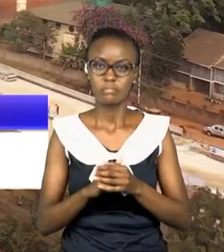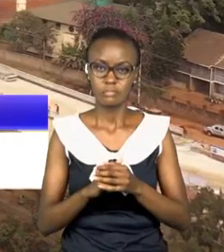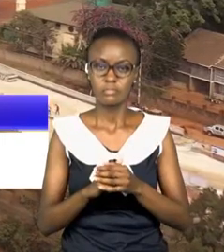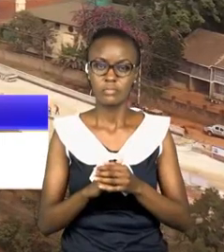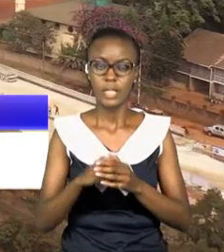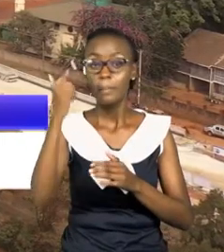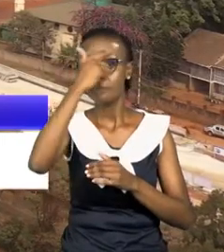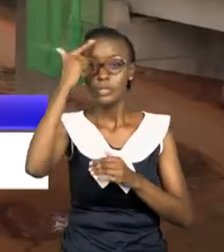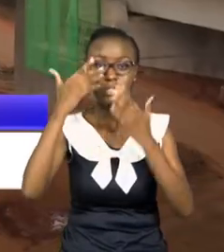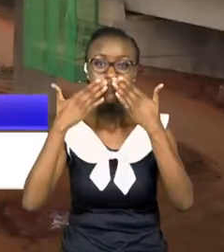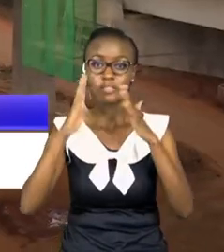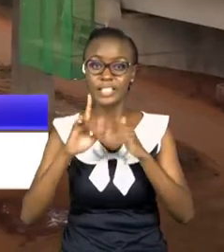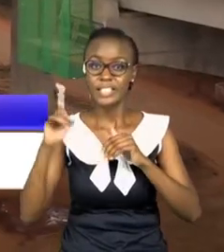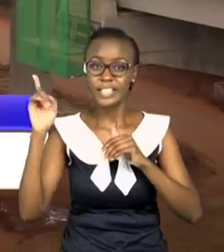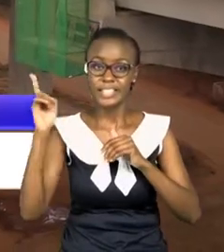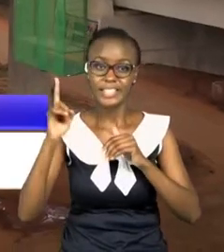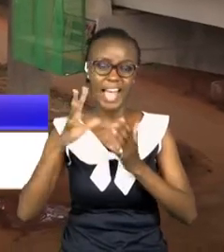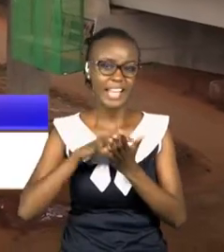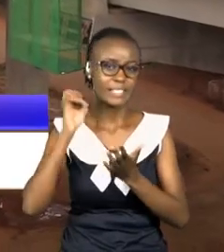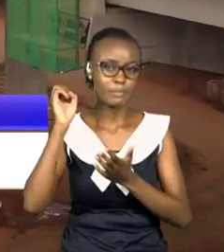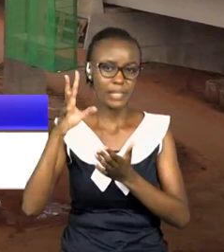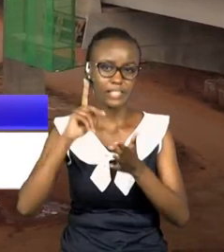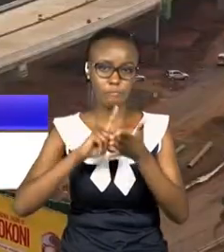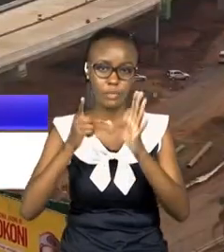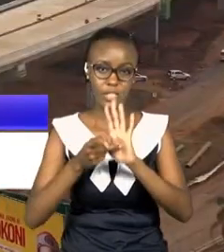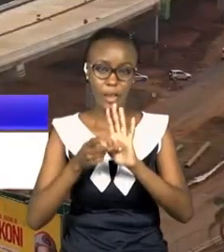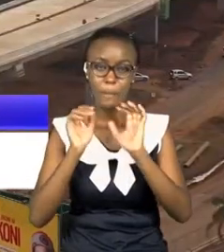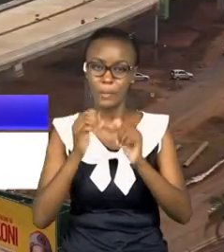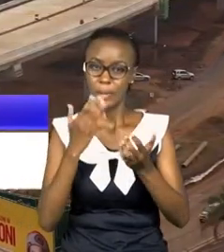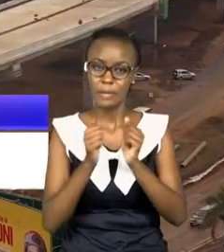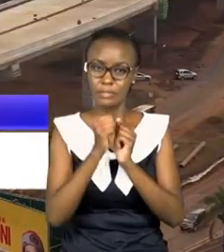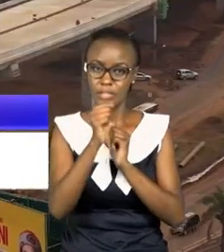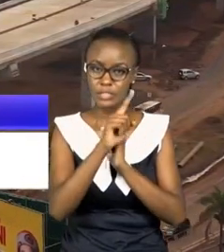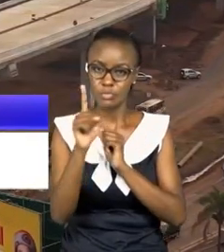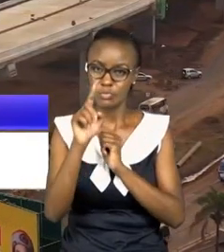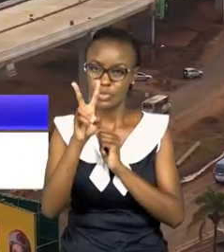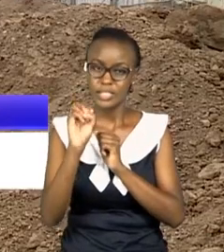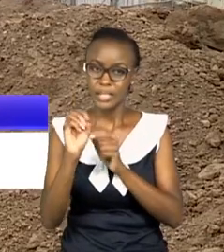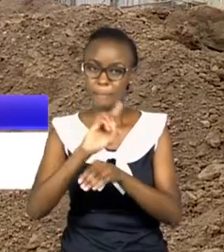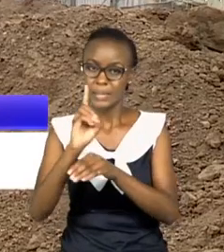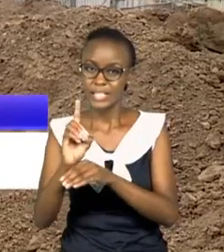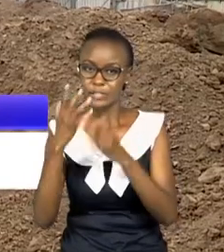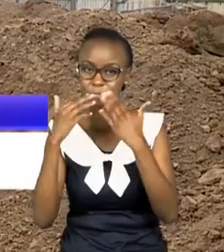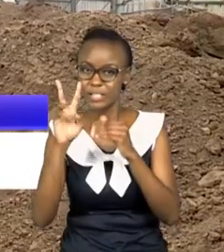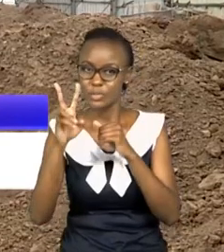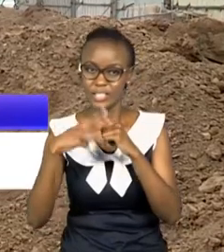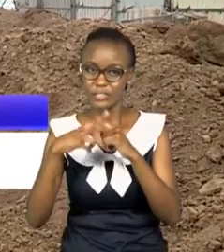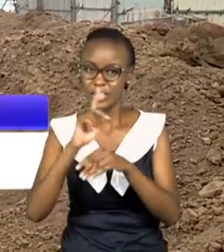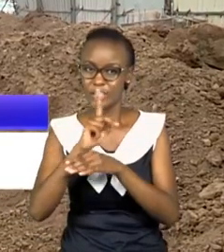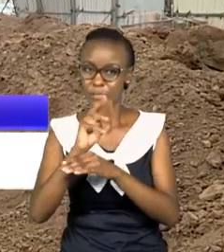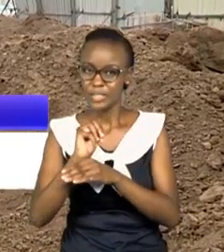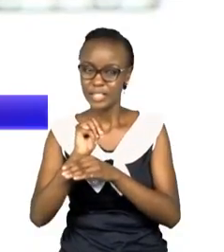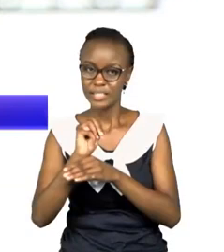With the completion of the multi-billion shillings project, it will take between 15 and 20 minutes to cover the 27-kilometer